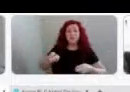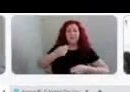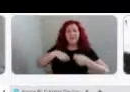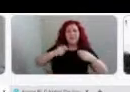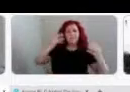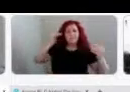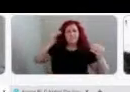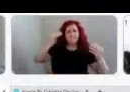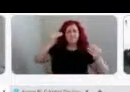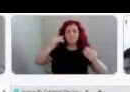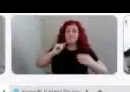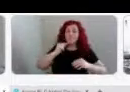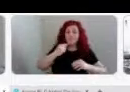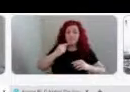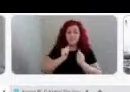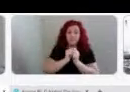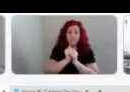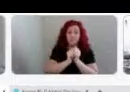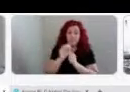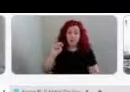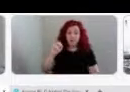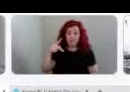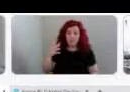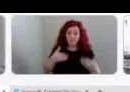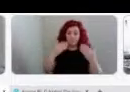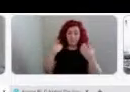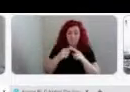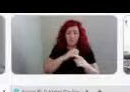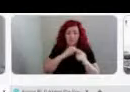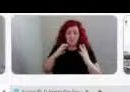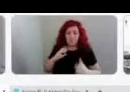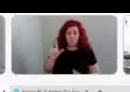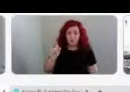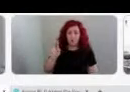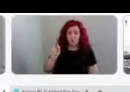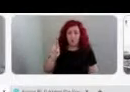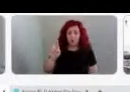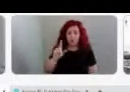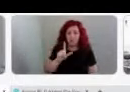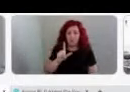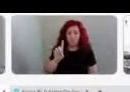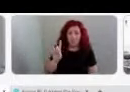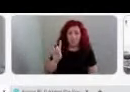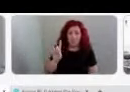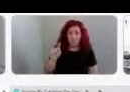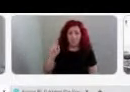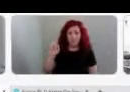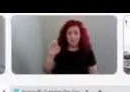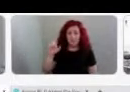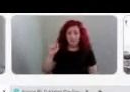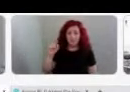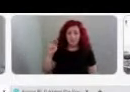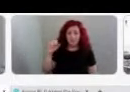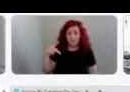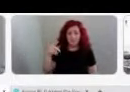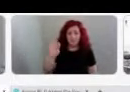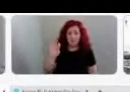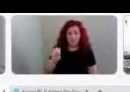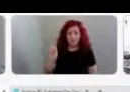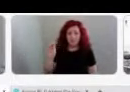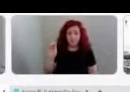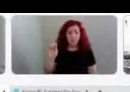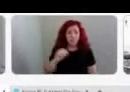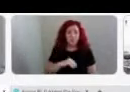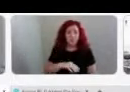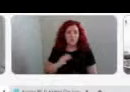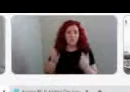consideration to the very competitive map proposed by commissioner lerner ld test map 9.0 thank you the next speaker is